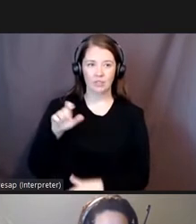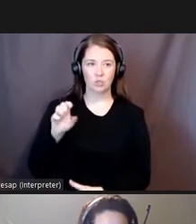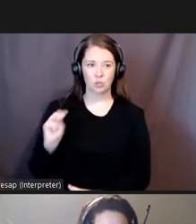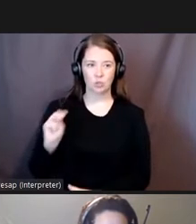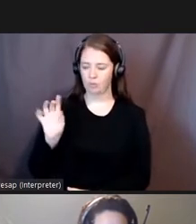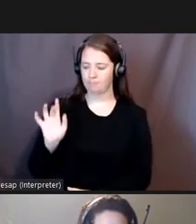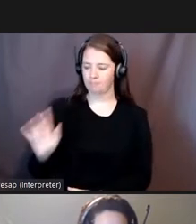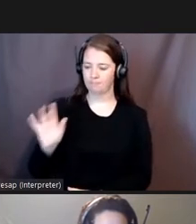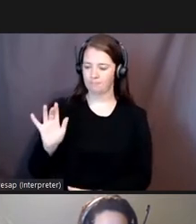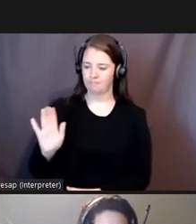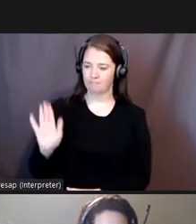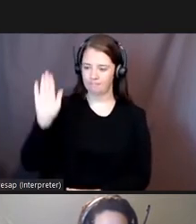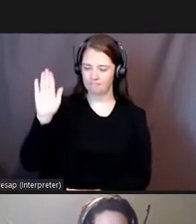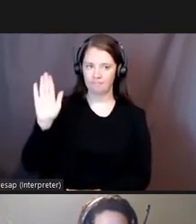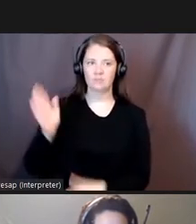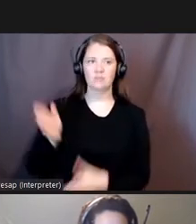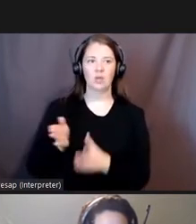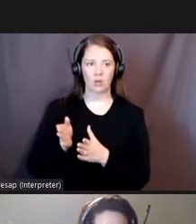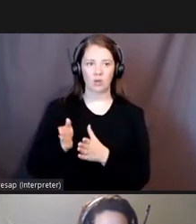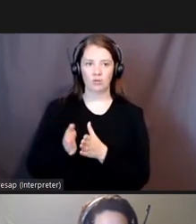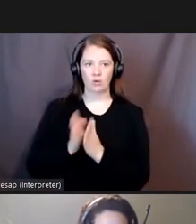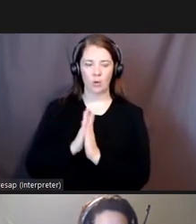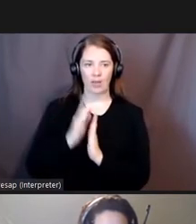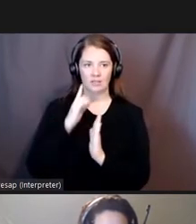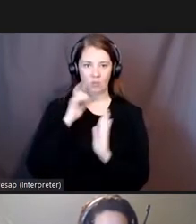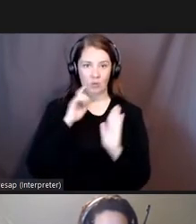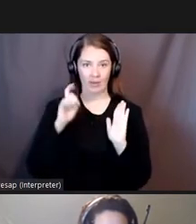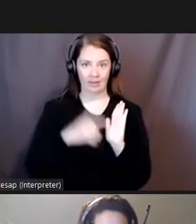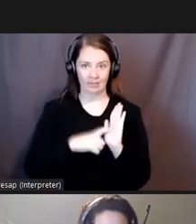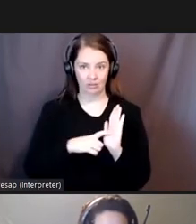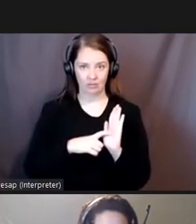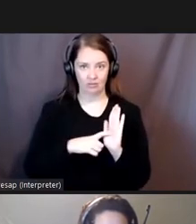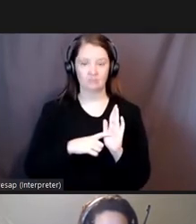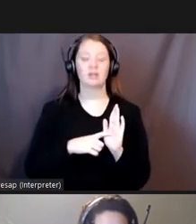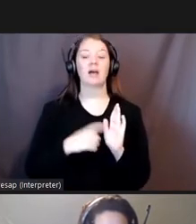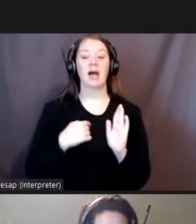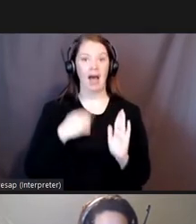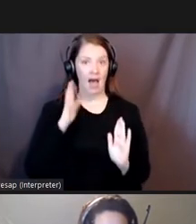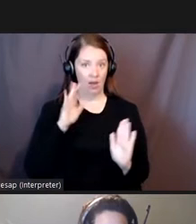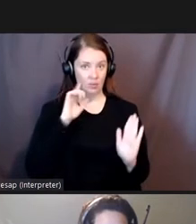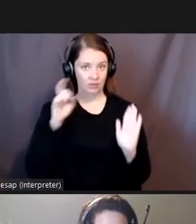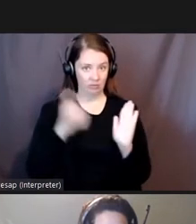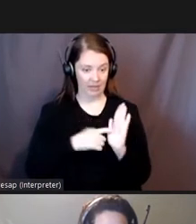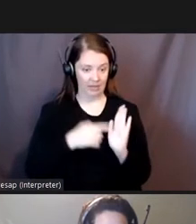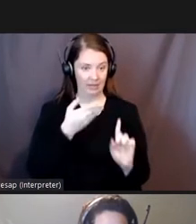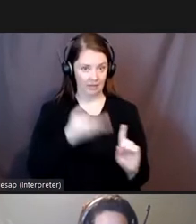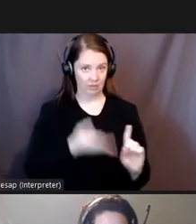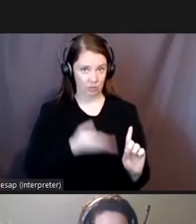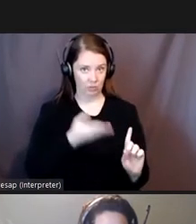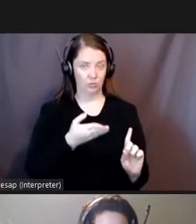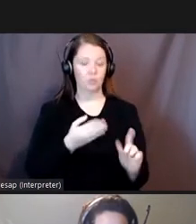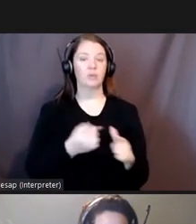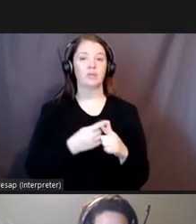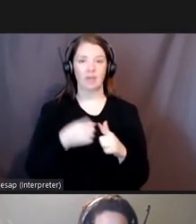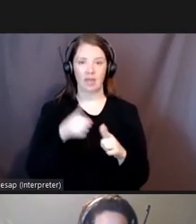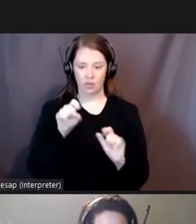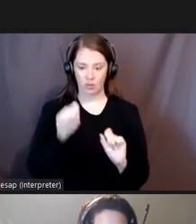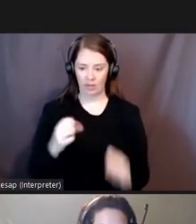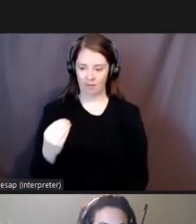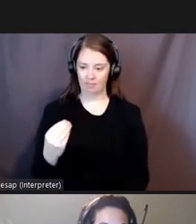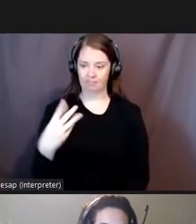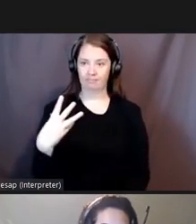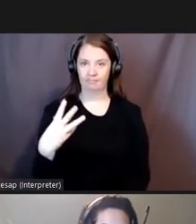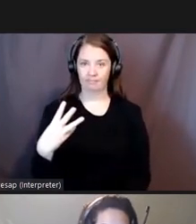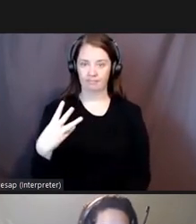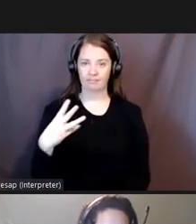recognized. Once you're recognized by me, then please turn your video and unmute your audio